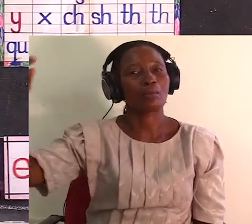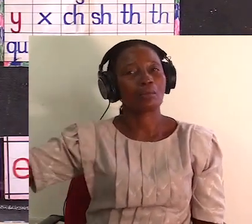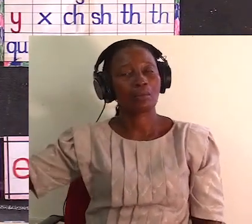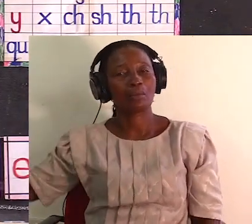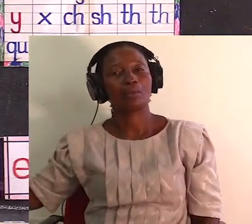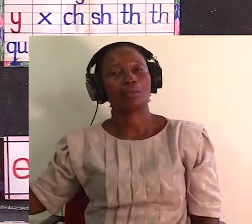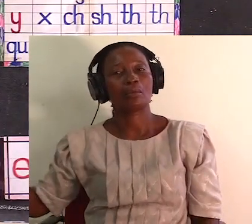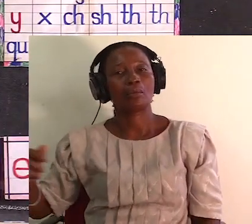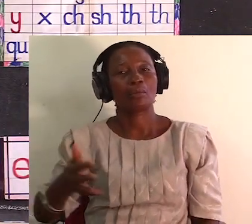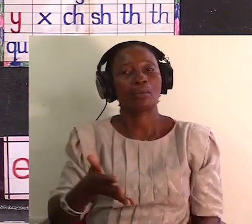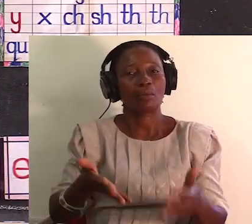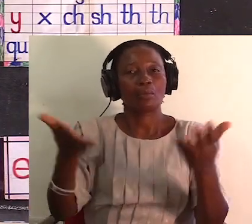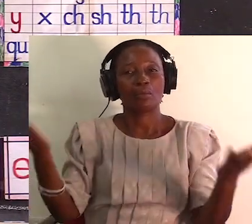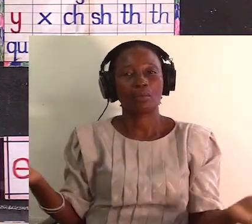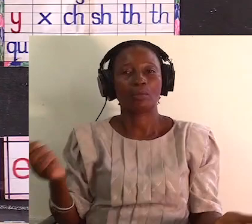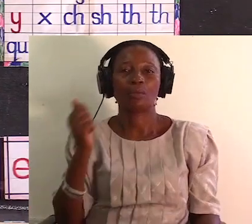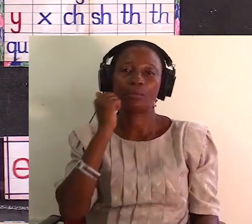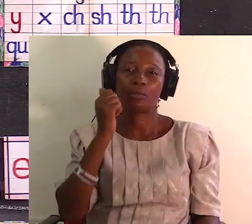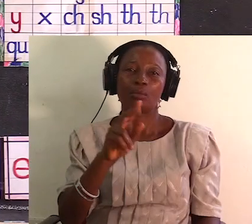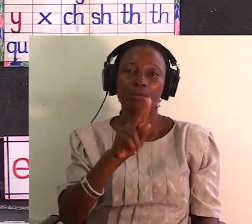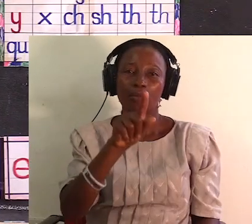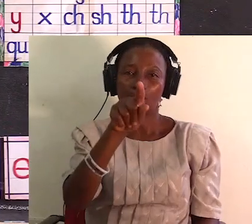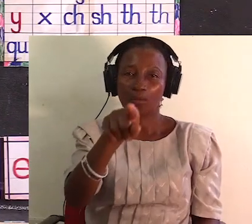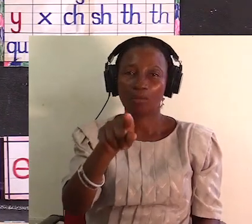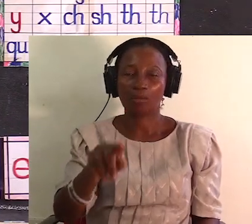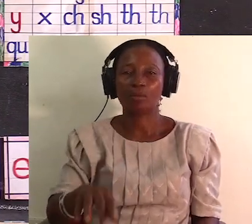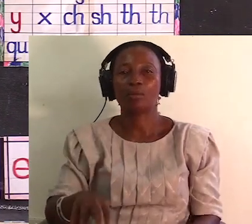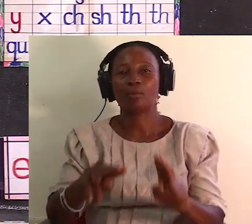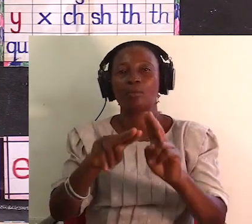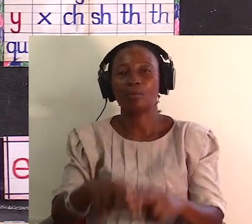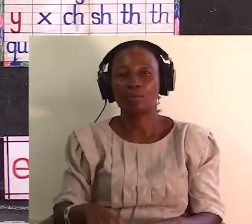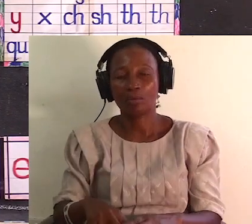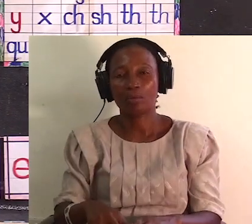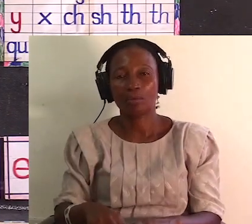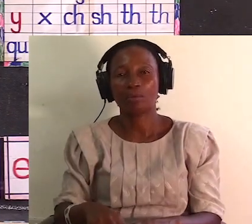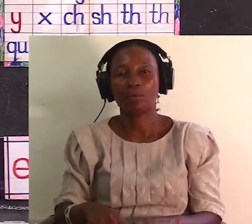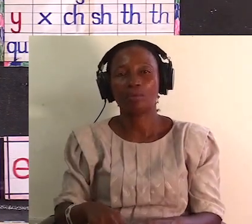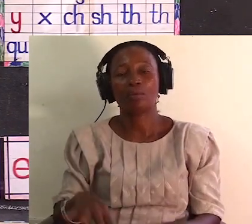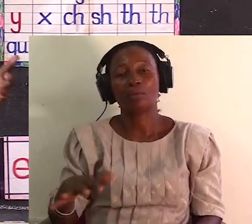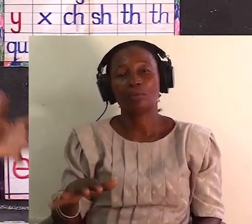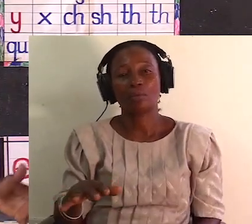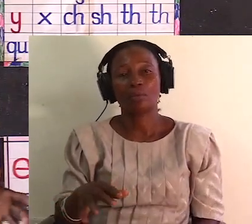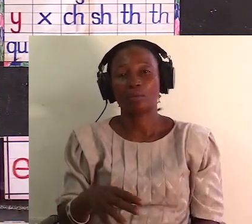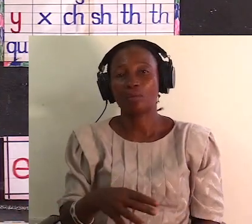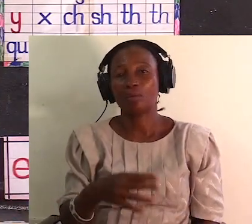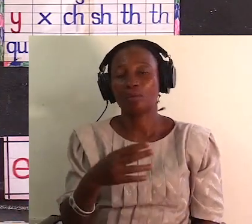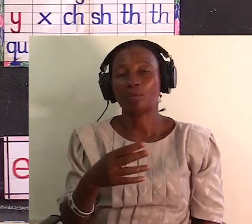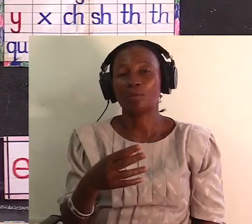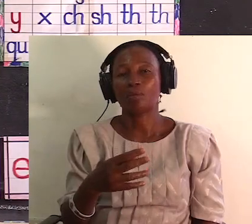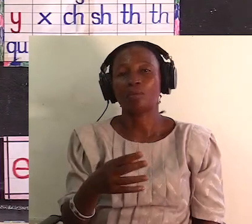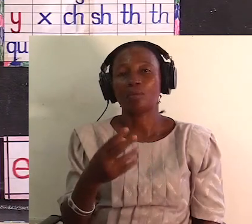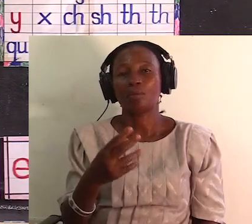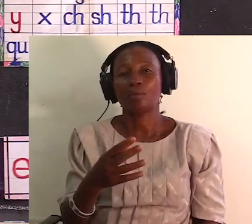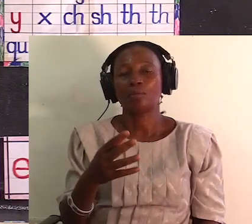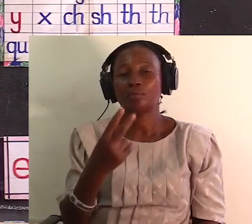Now, wherever you are sitting, if you are listening or if you are watching and you are